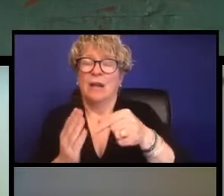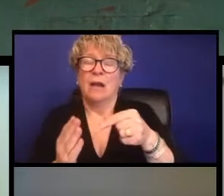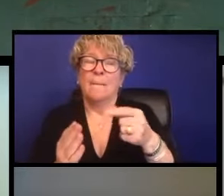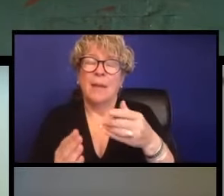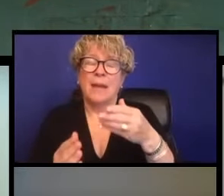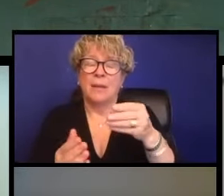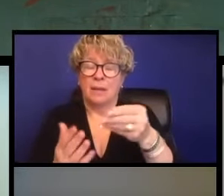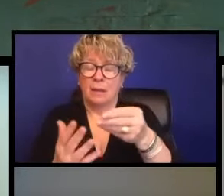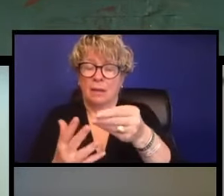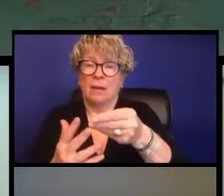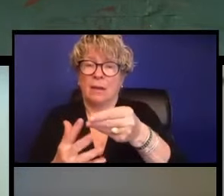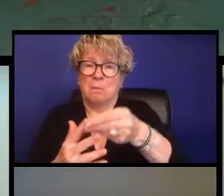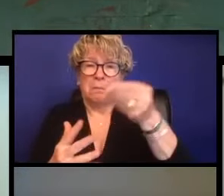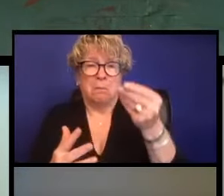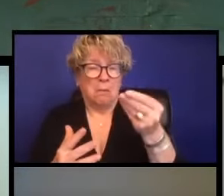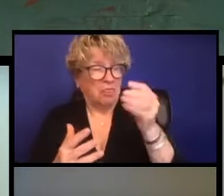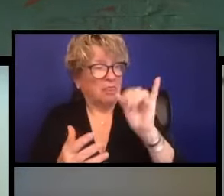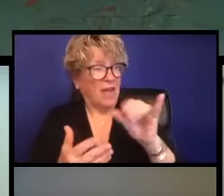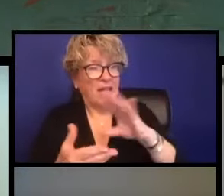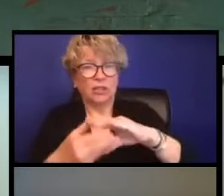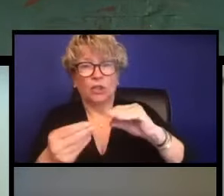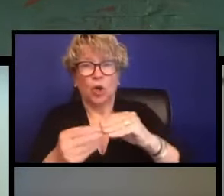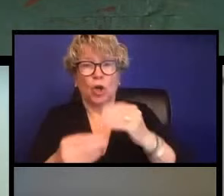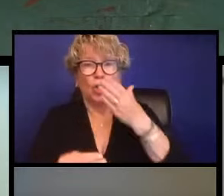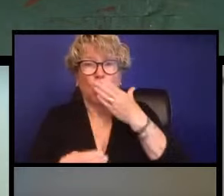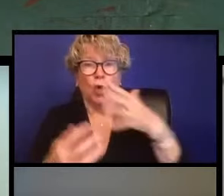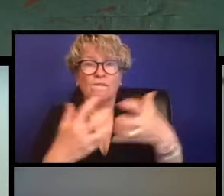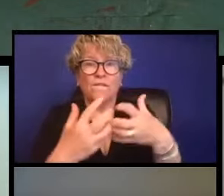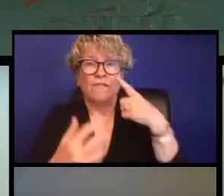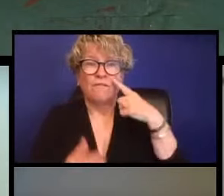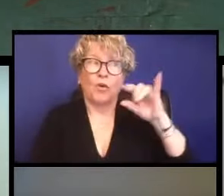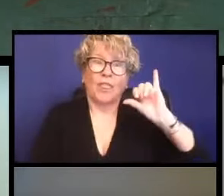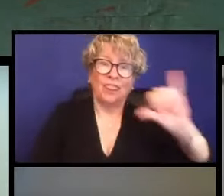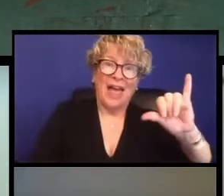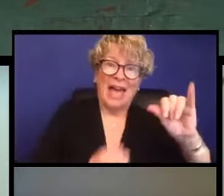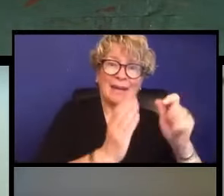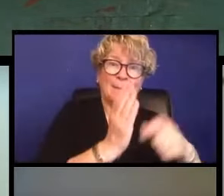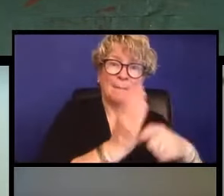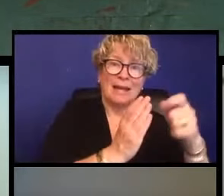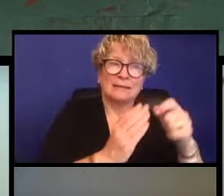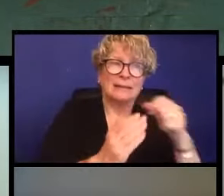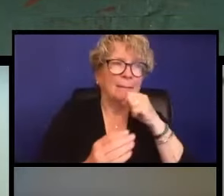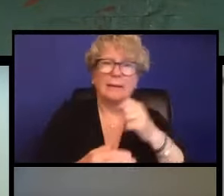for Anathema. Or it's the perfect story for,